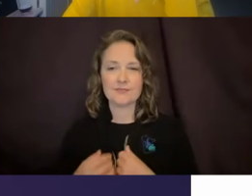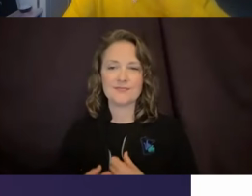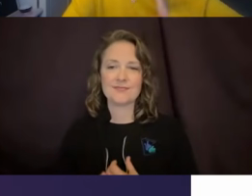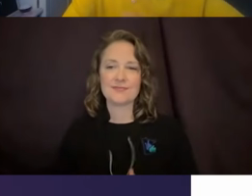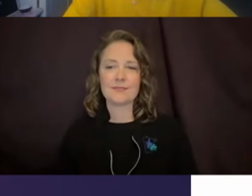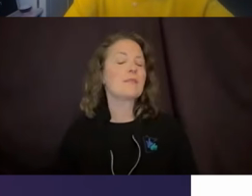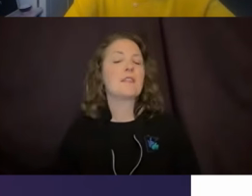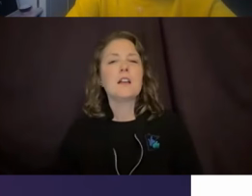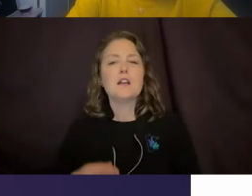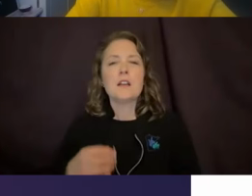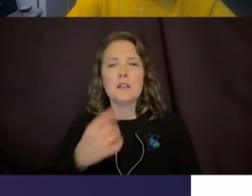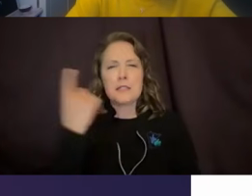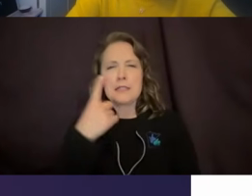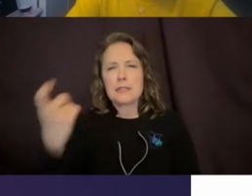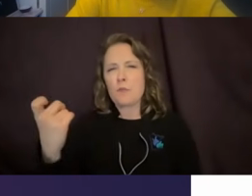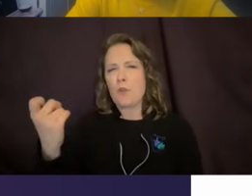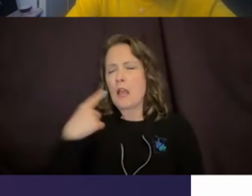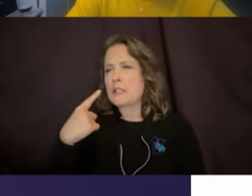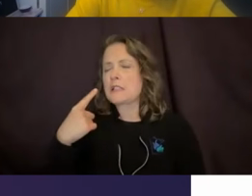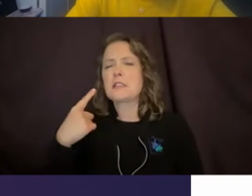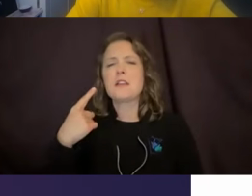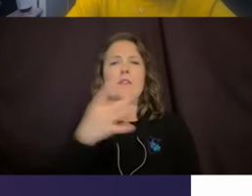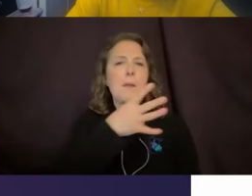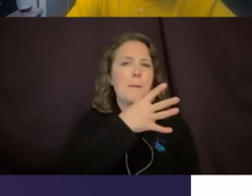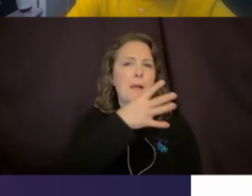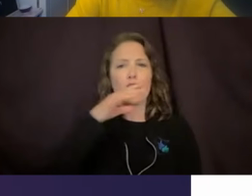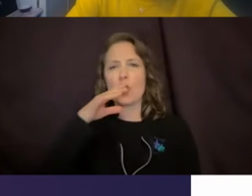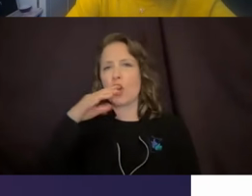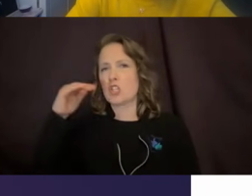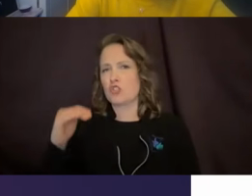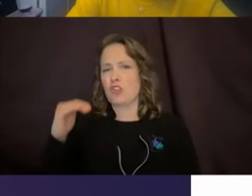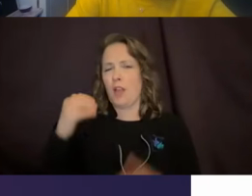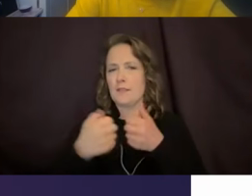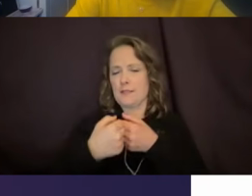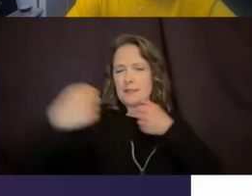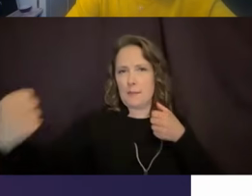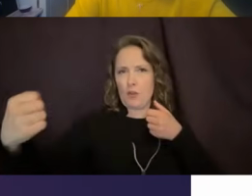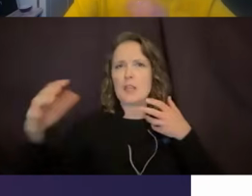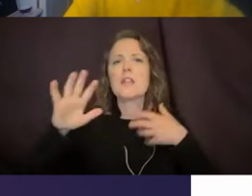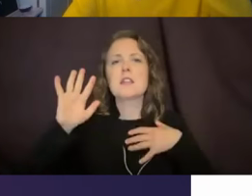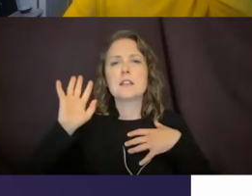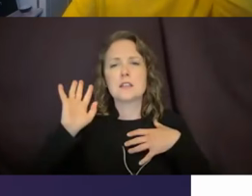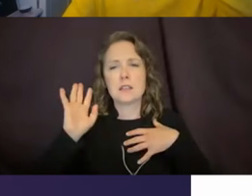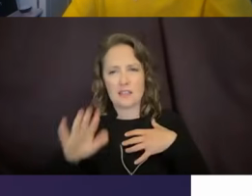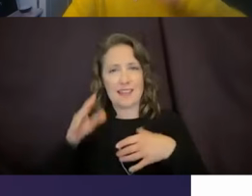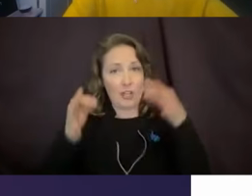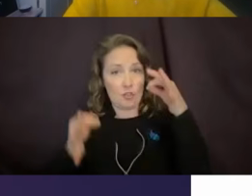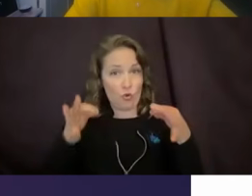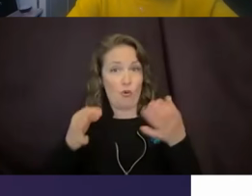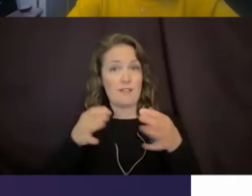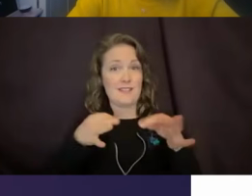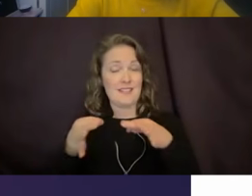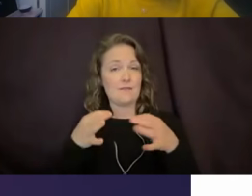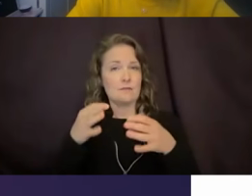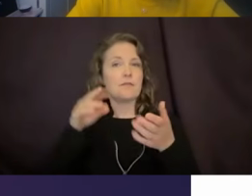I think there was a question about, is separation of mother and child due to court abuse considered in the definition? So maybe you're asking about the